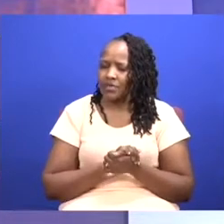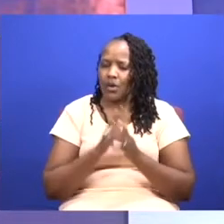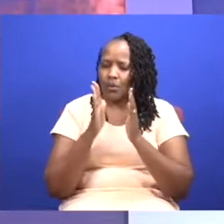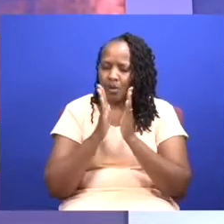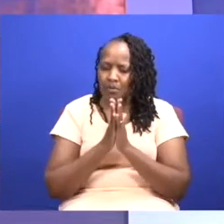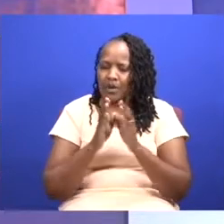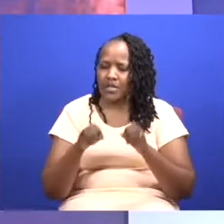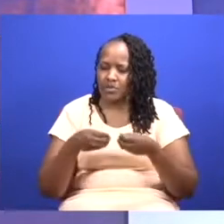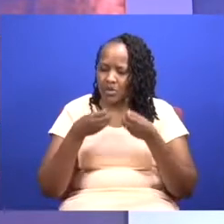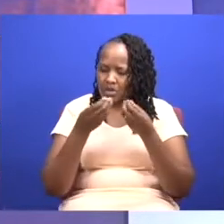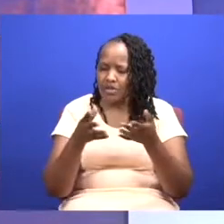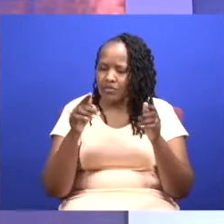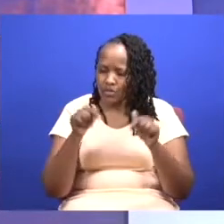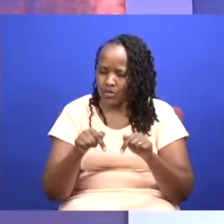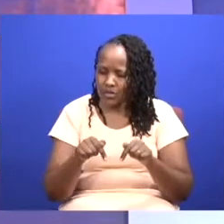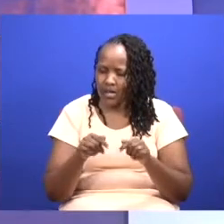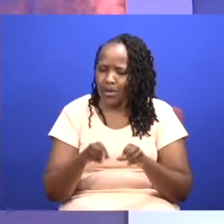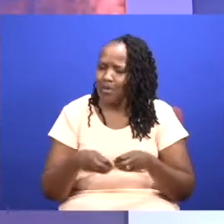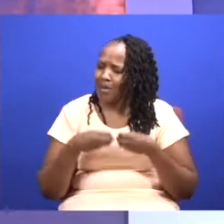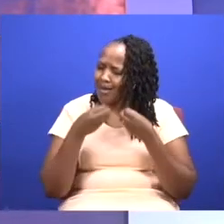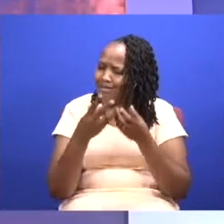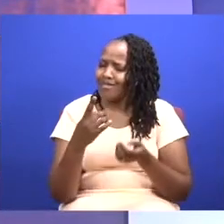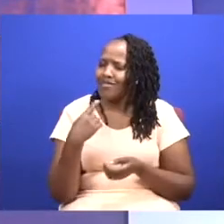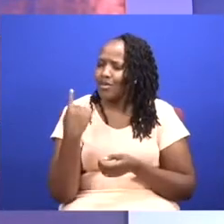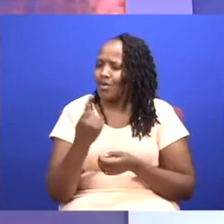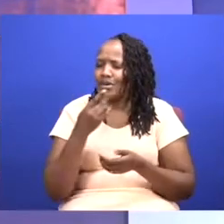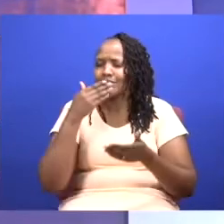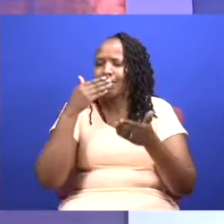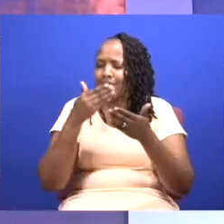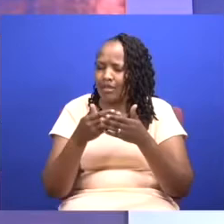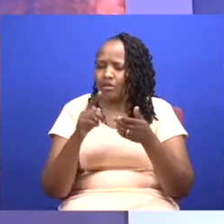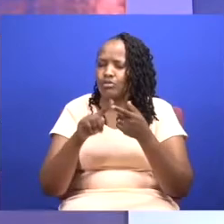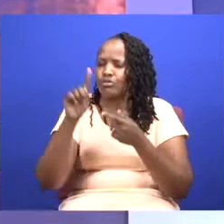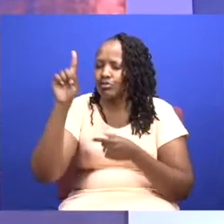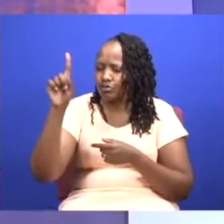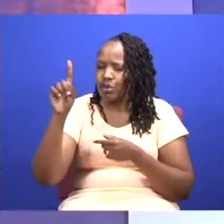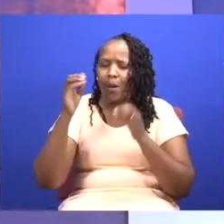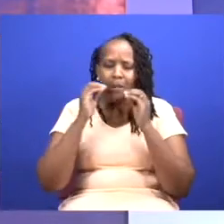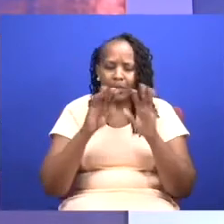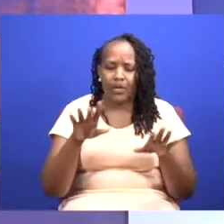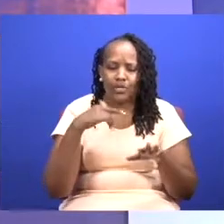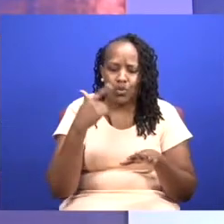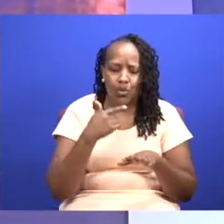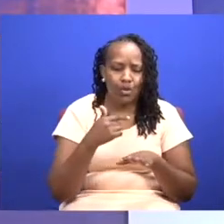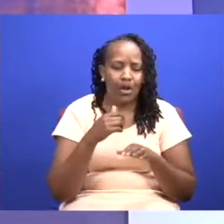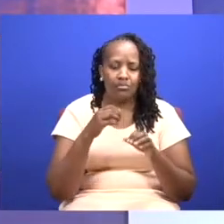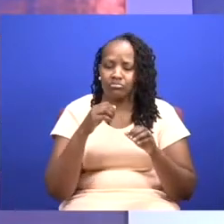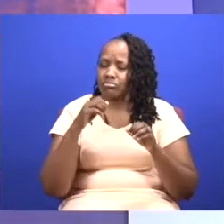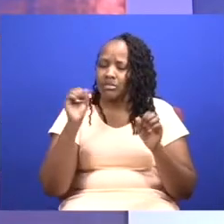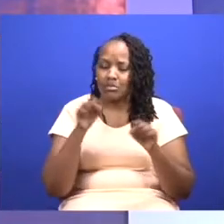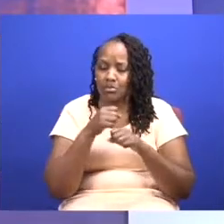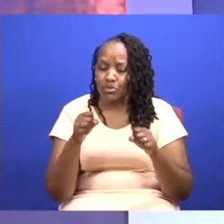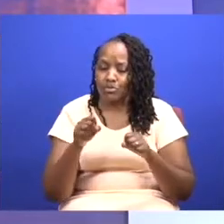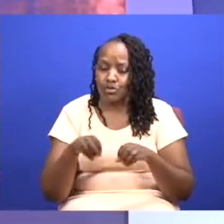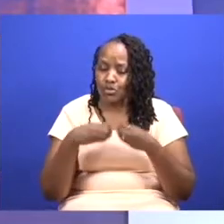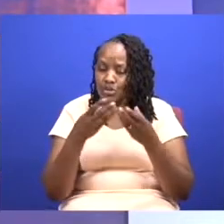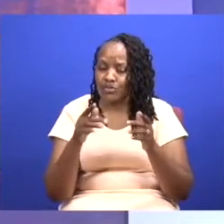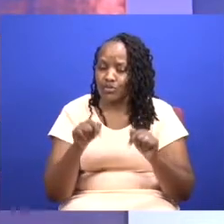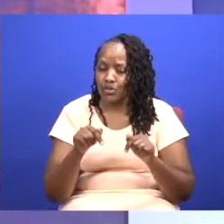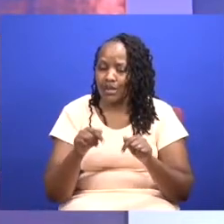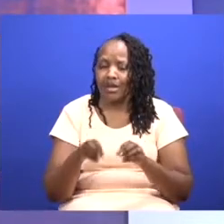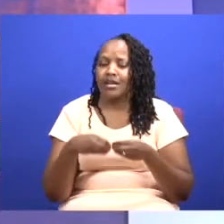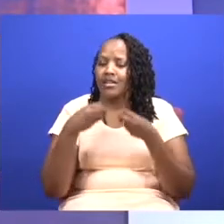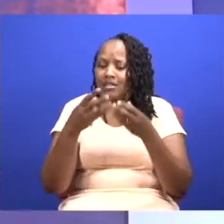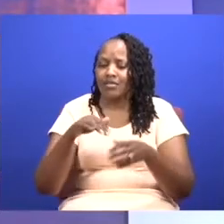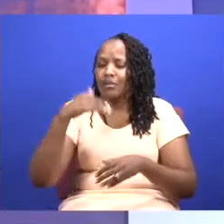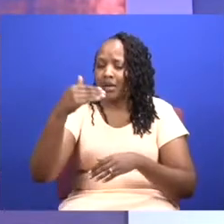We pray that as we give today, we are giving as a token of thank you to you. Bless those who are not able to give today, and Lord, provide